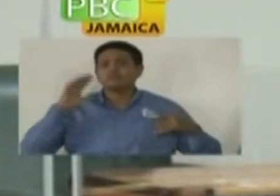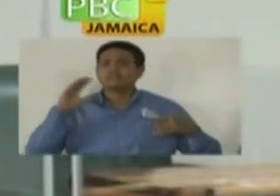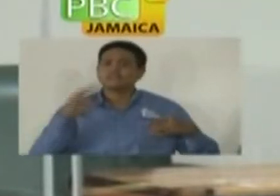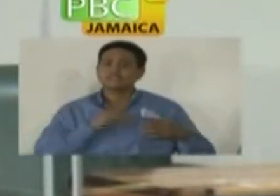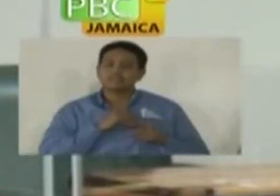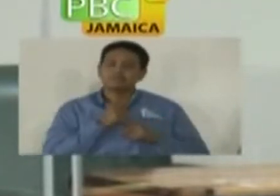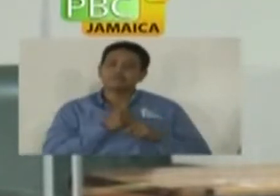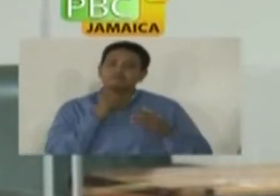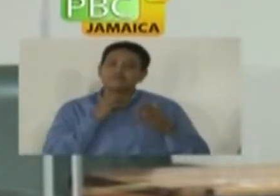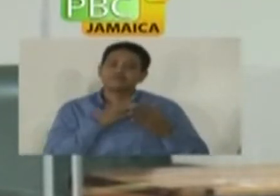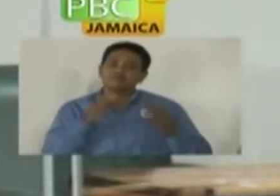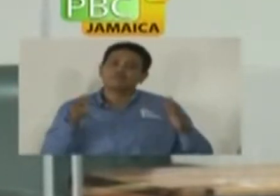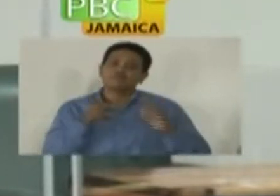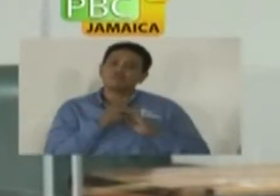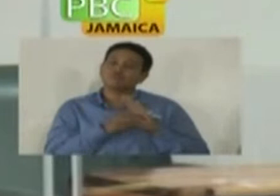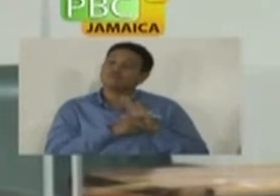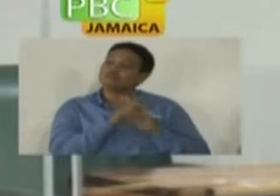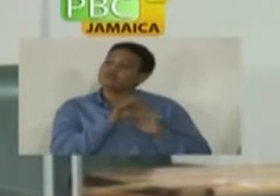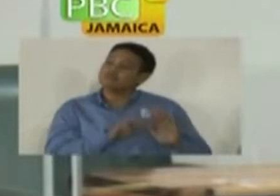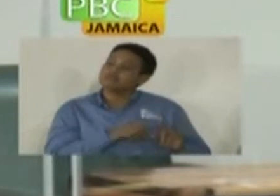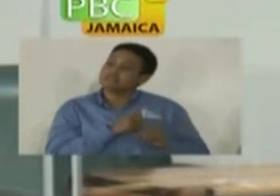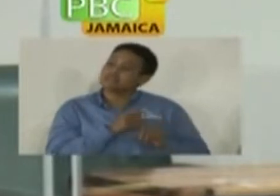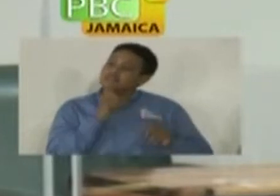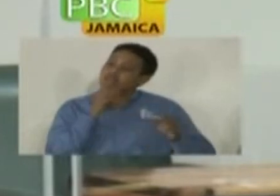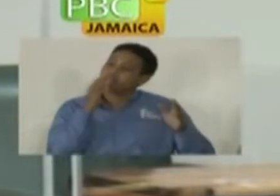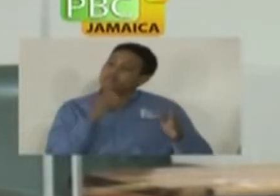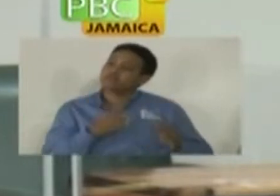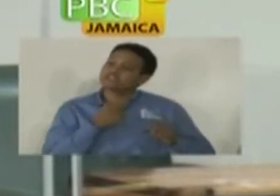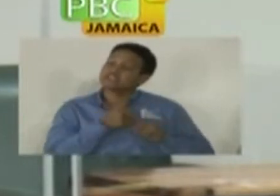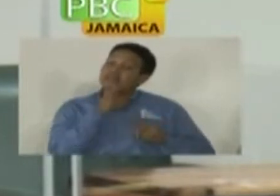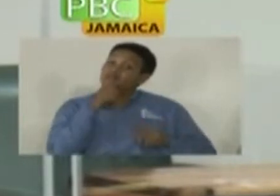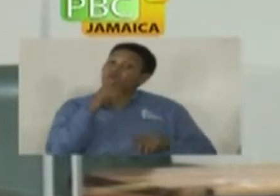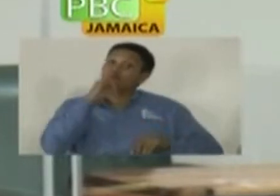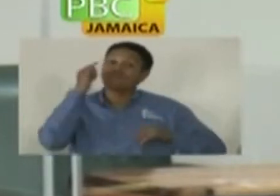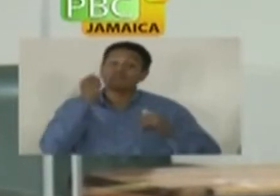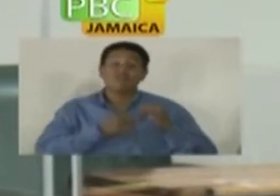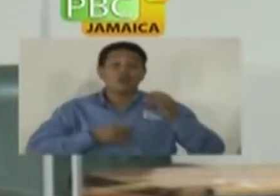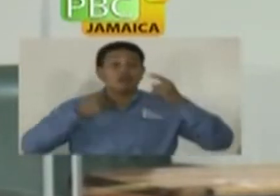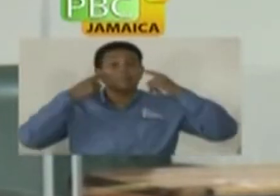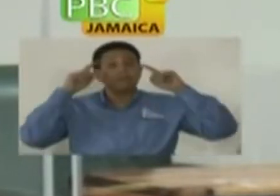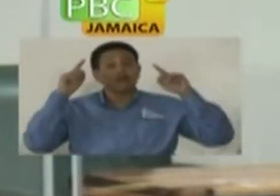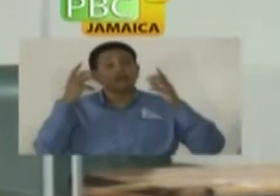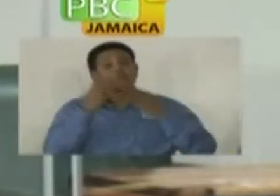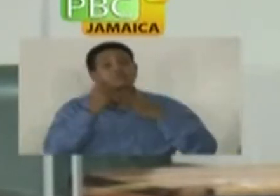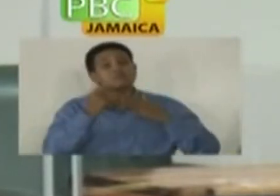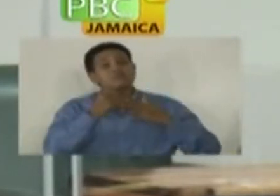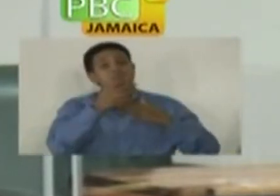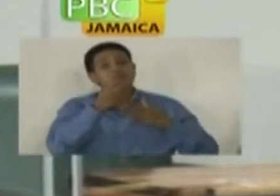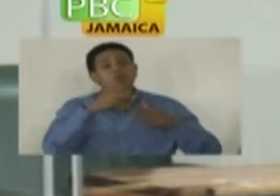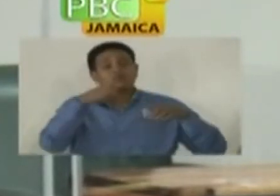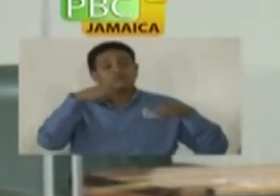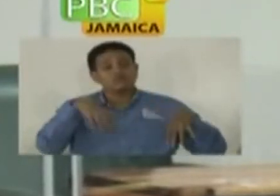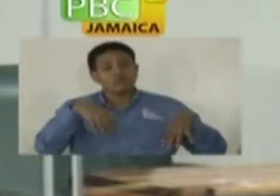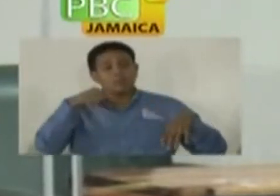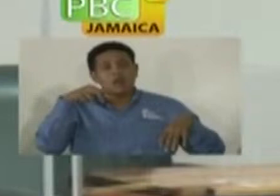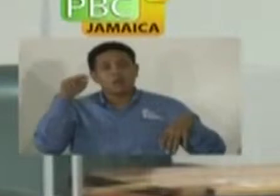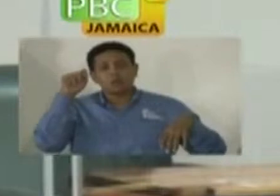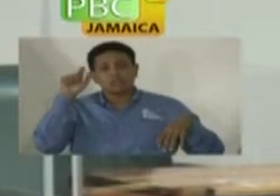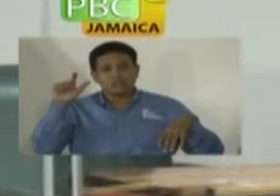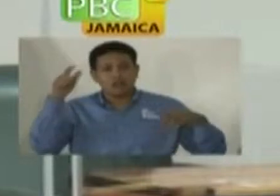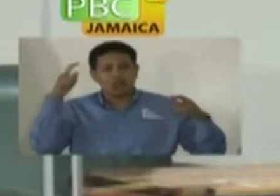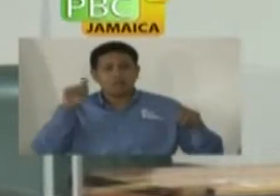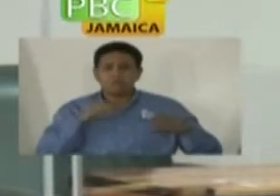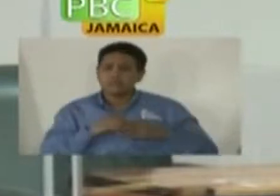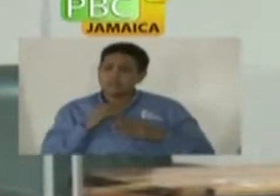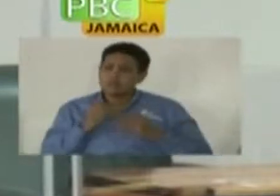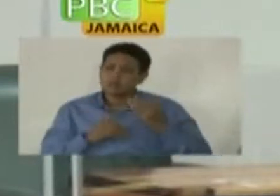that the broad principle that a person who has been finally convicted or acquitted in proceedings which